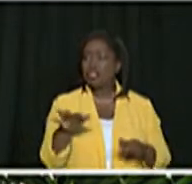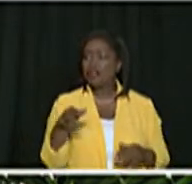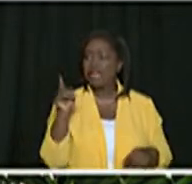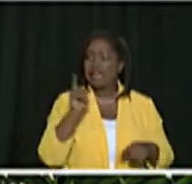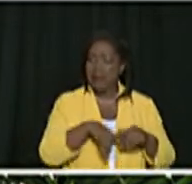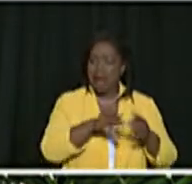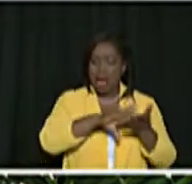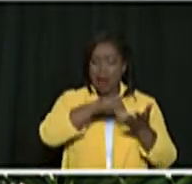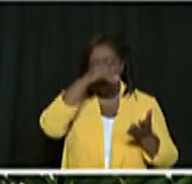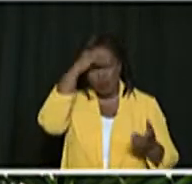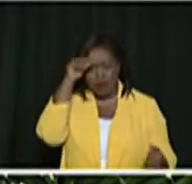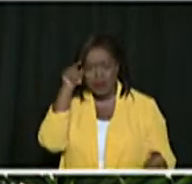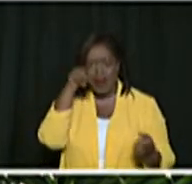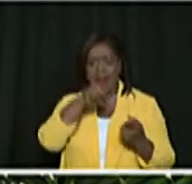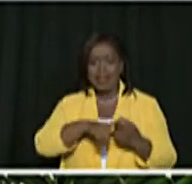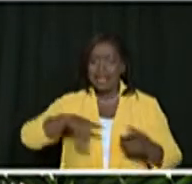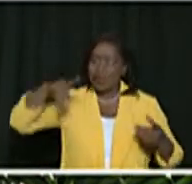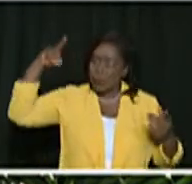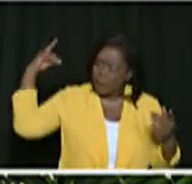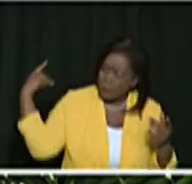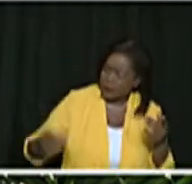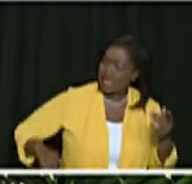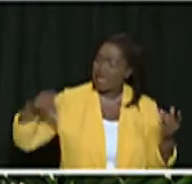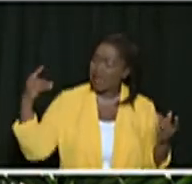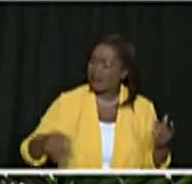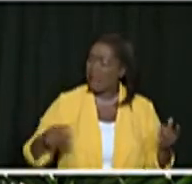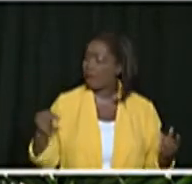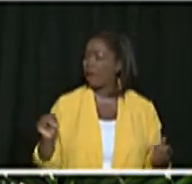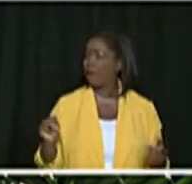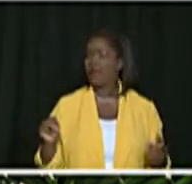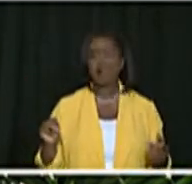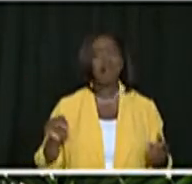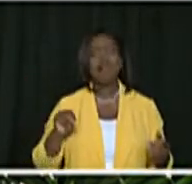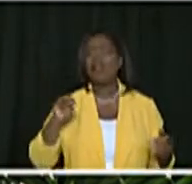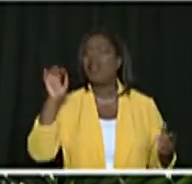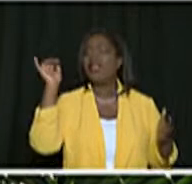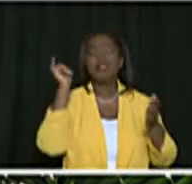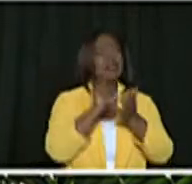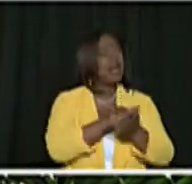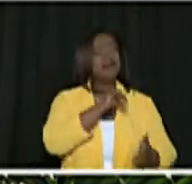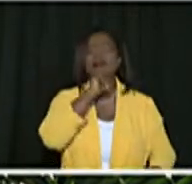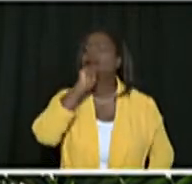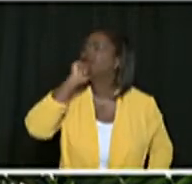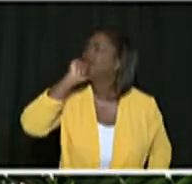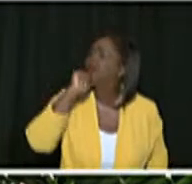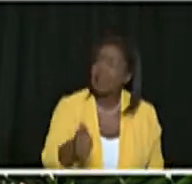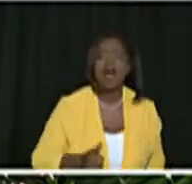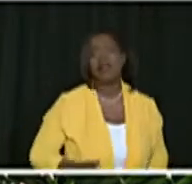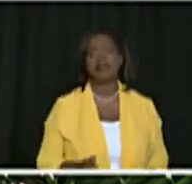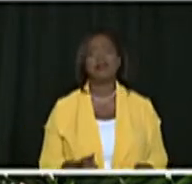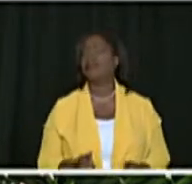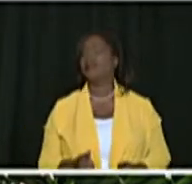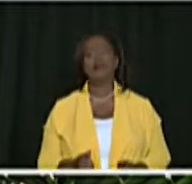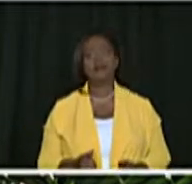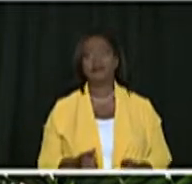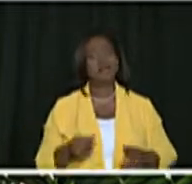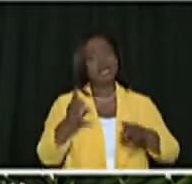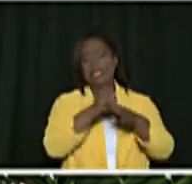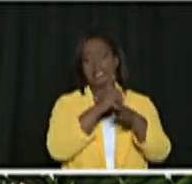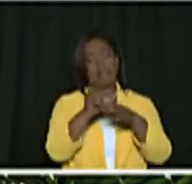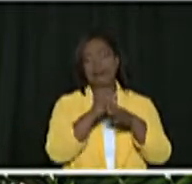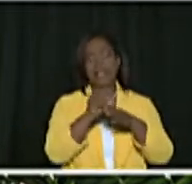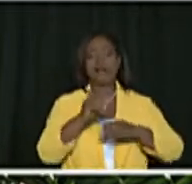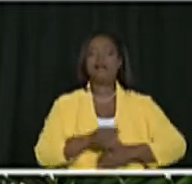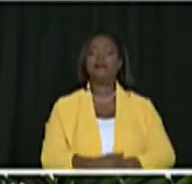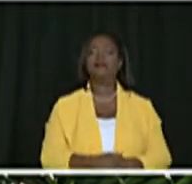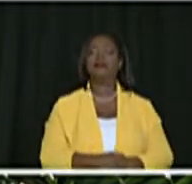them and everything else, and so that is not discipline. Even if you're to say, well, all right, I'm going to just beat him 6 times or 7 times or give him 6 or 7 hits, but